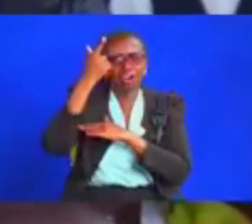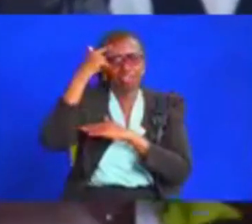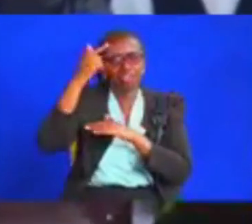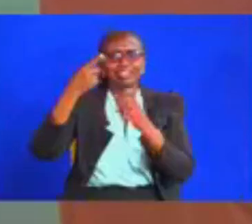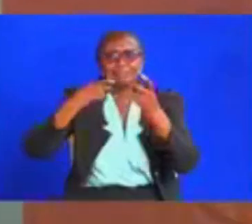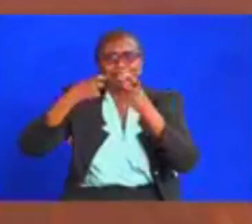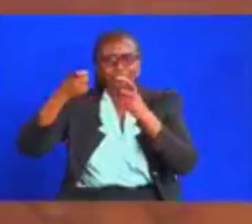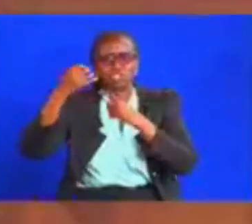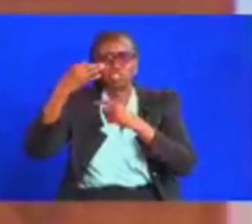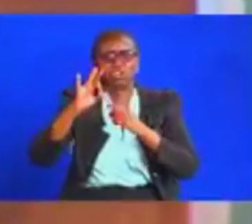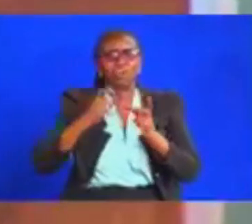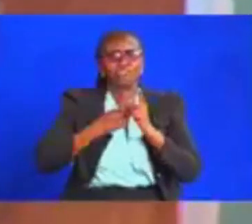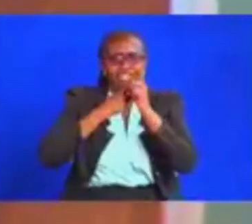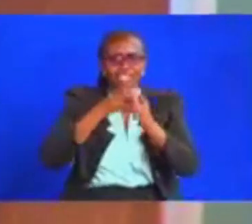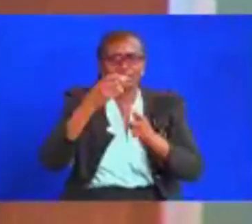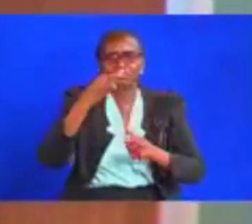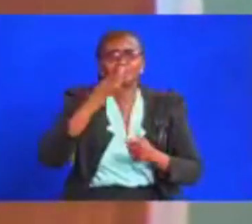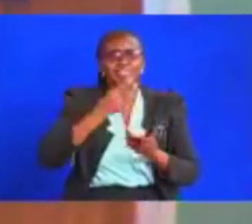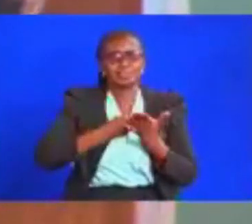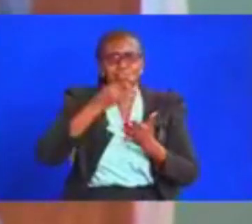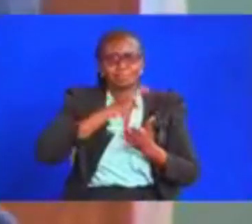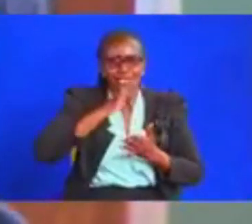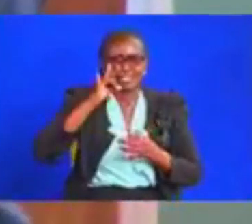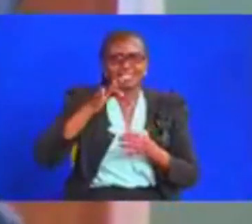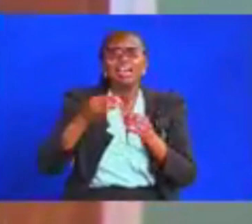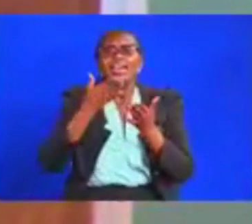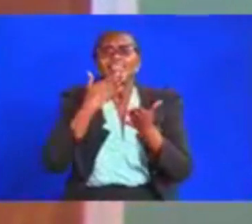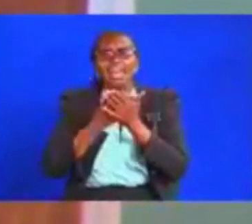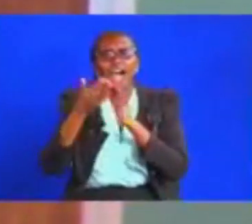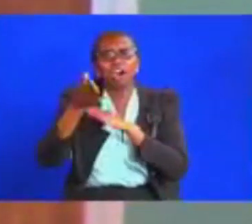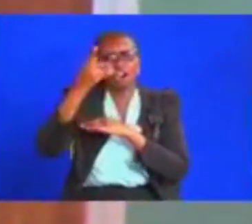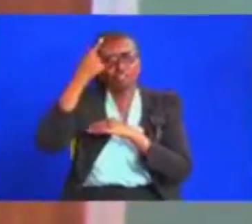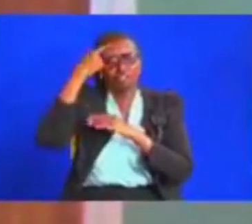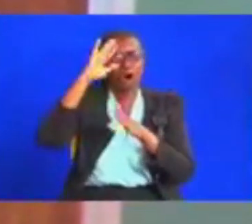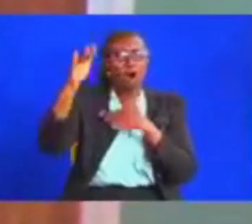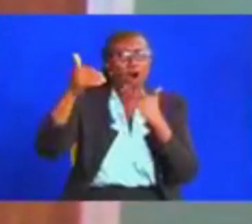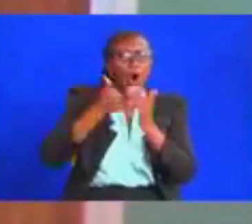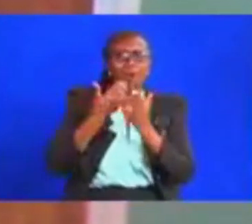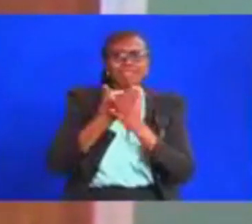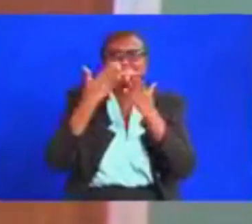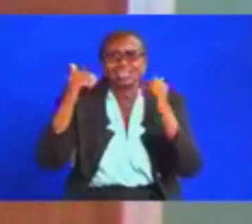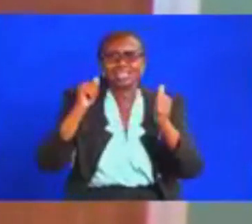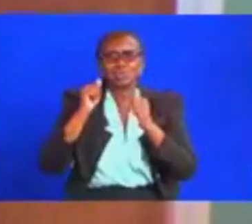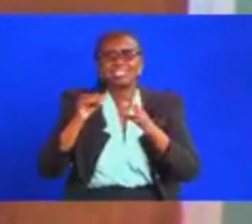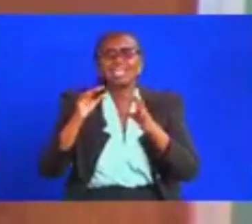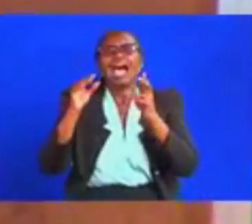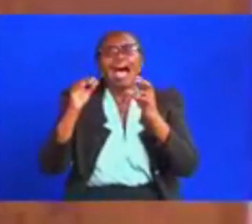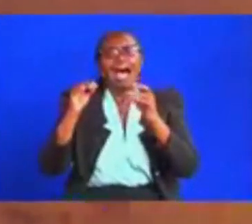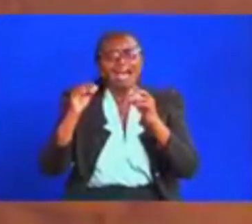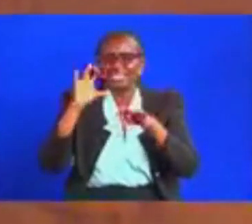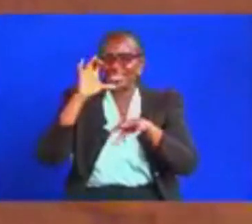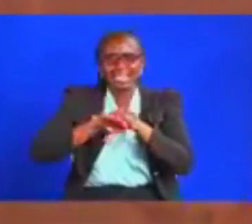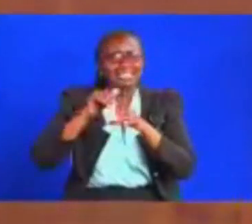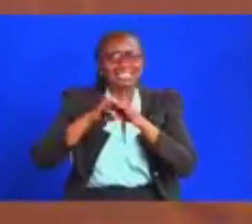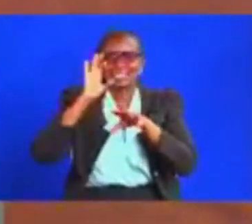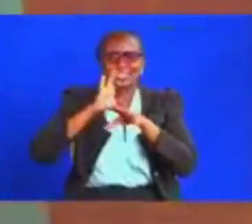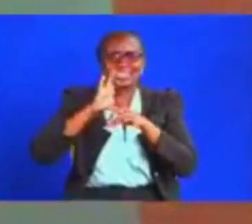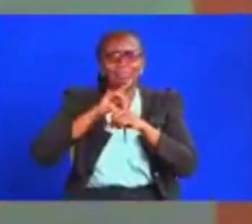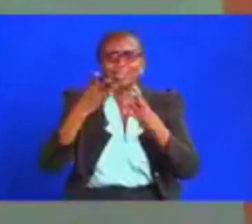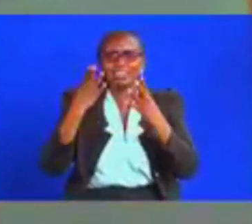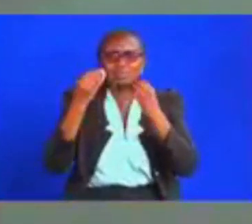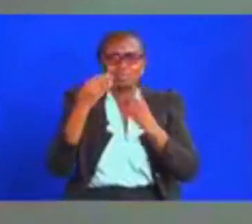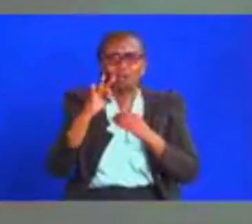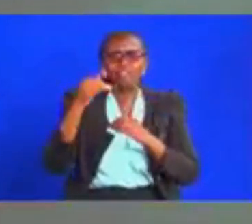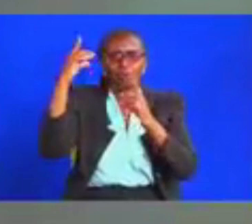gifts of the Spirit. Thank God for the manifestation of all the charismatic things that are captured in church. But the simplicity of the